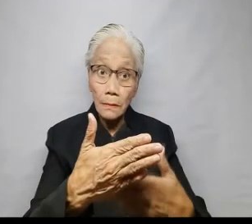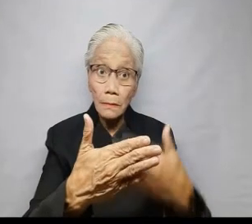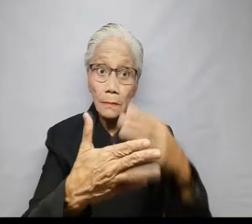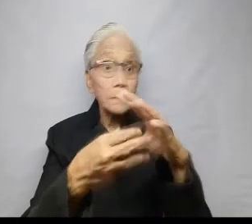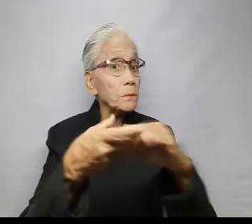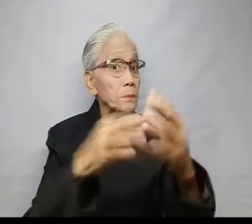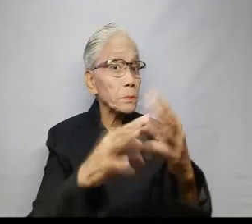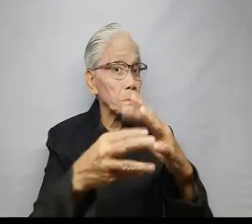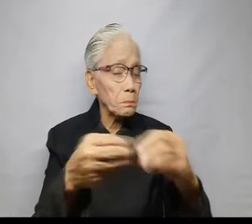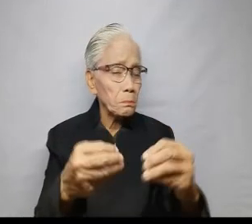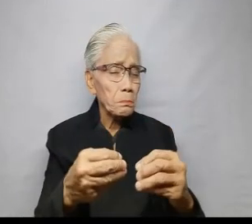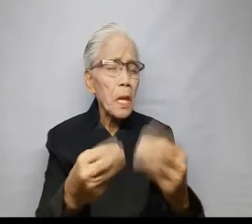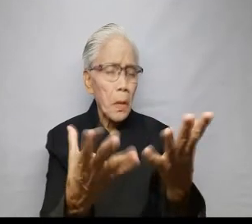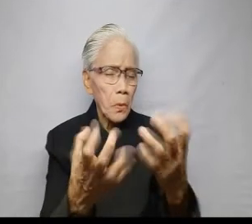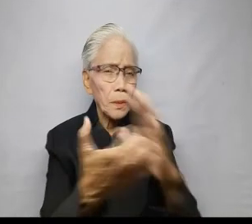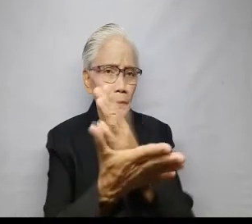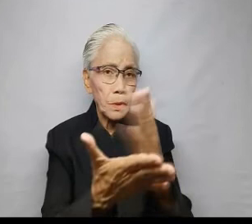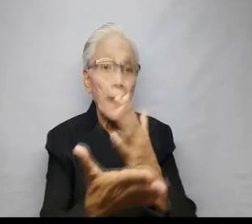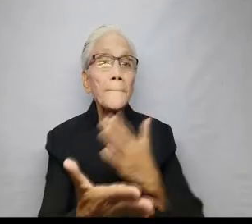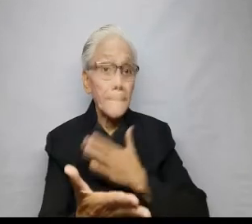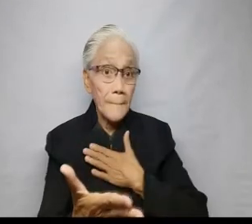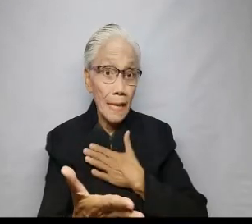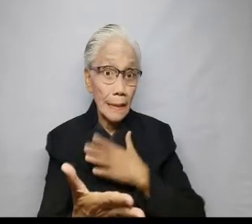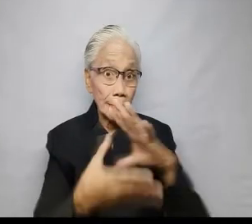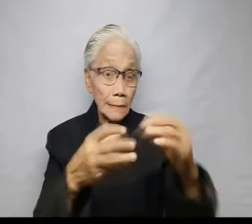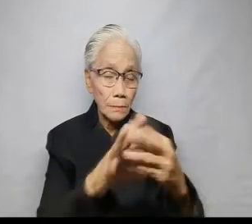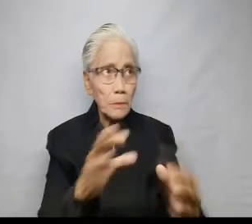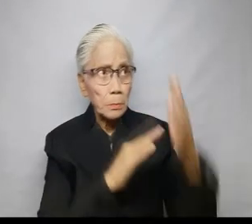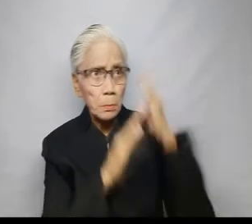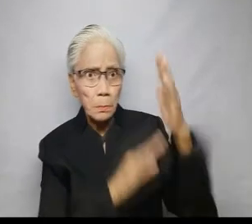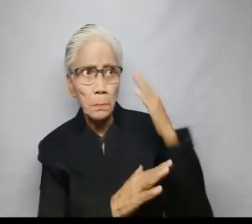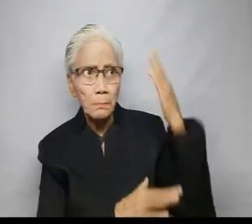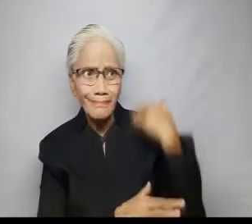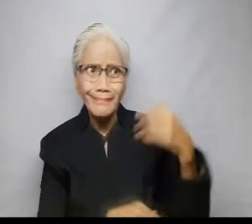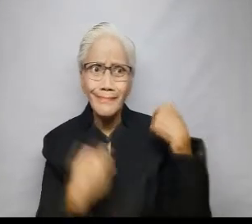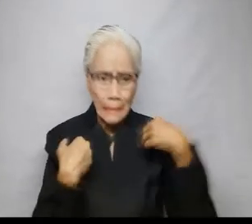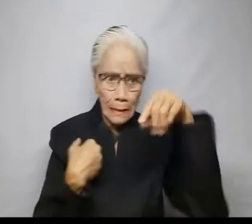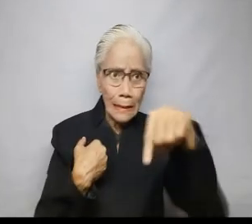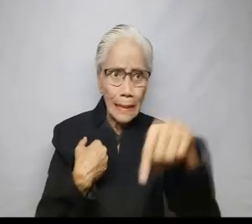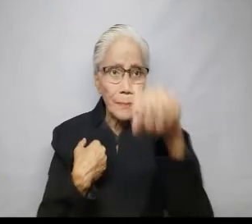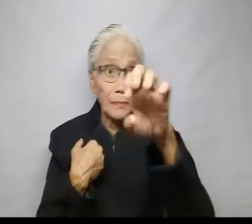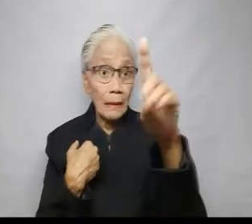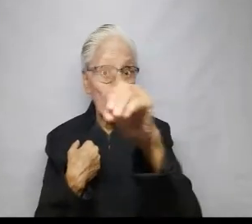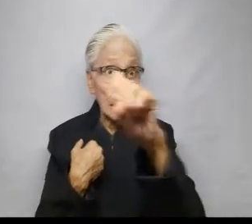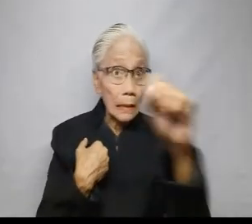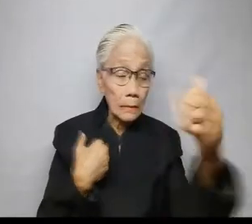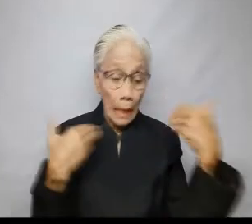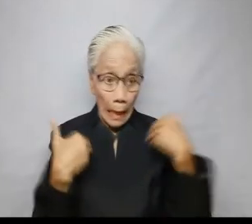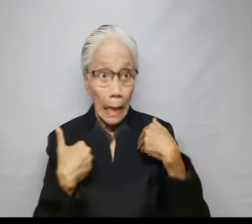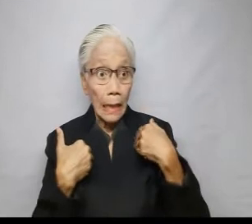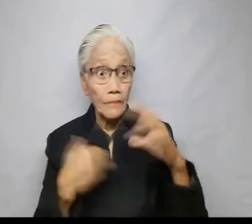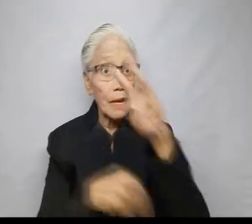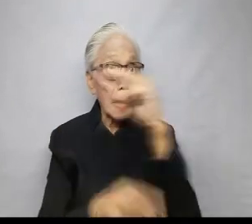For the next story, I would like to share my story. Years ago, while yet the Quezon